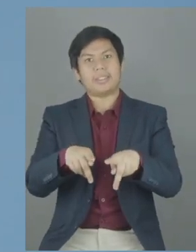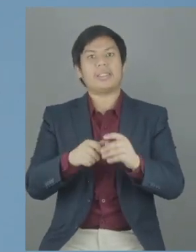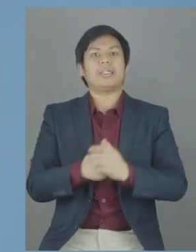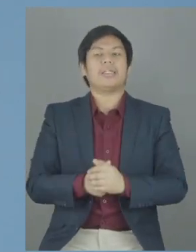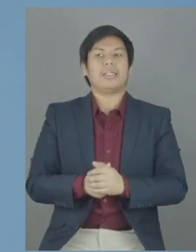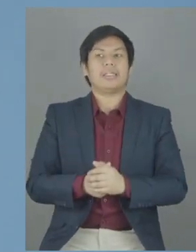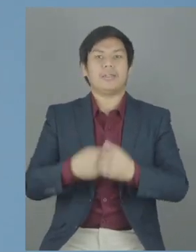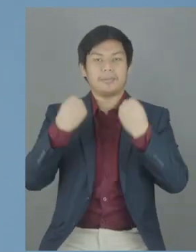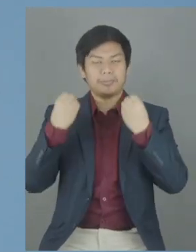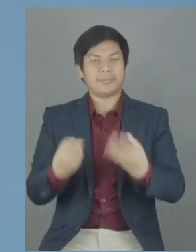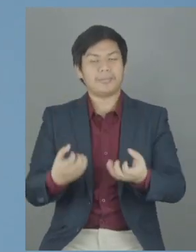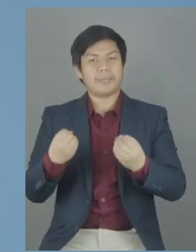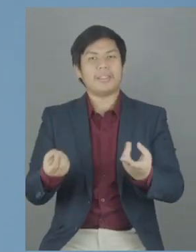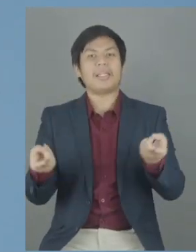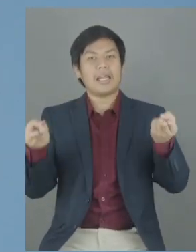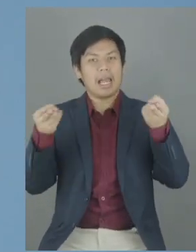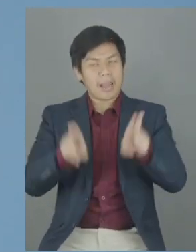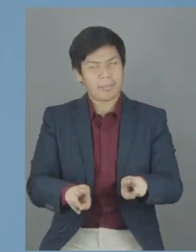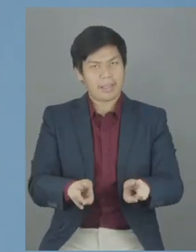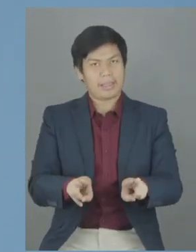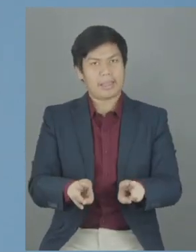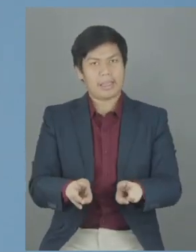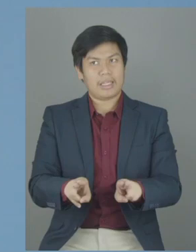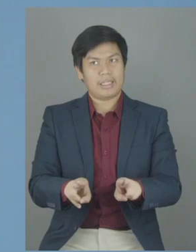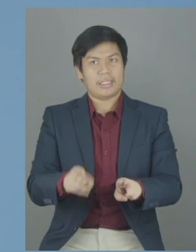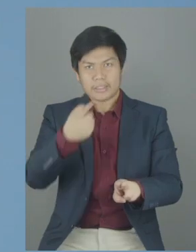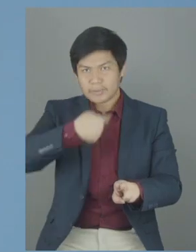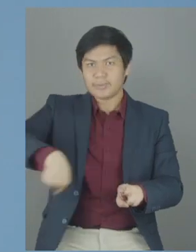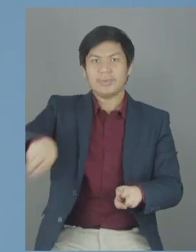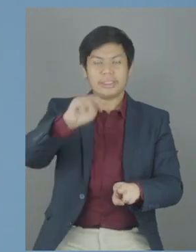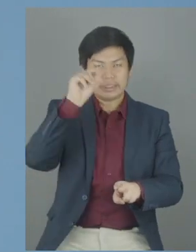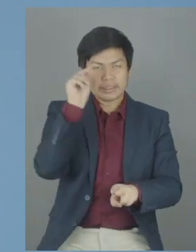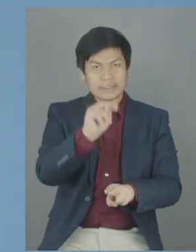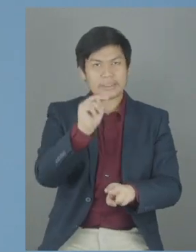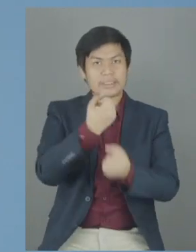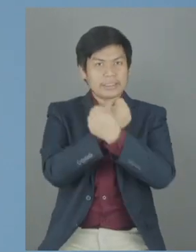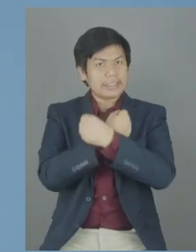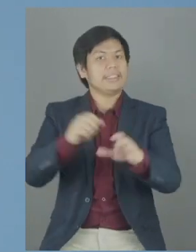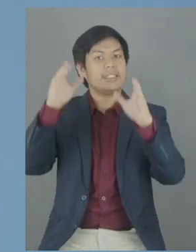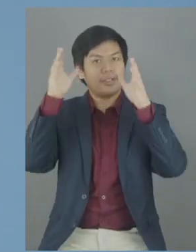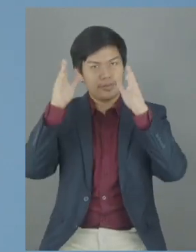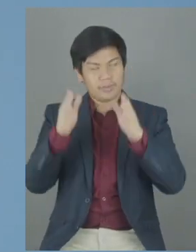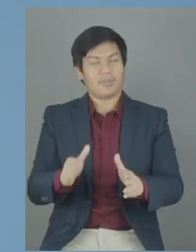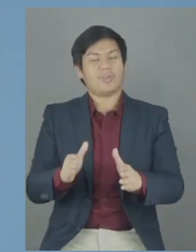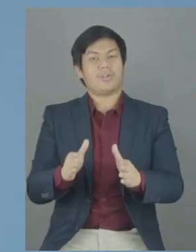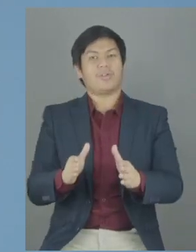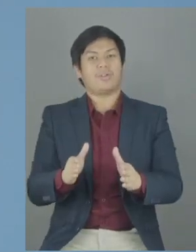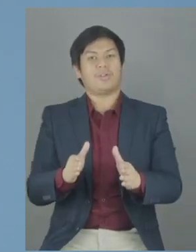consequences on many things. And we need a Savior